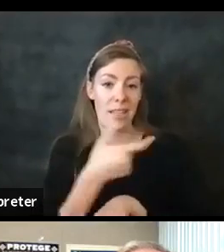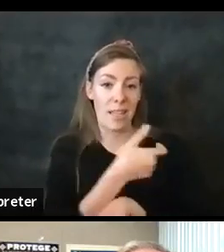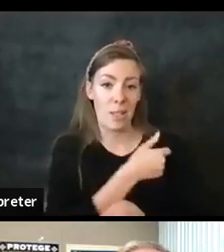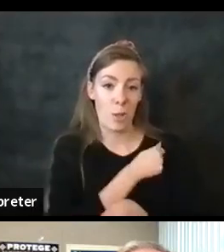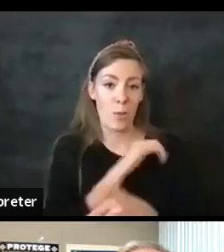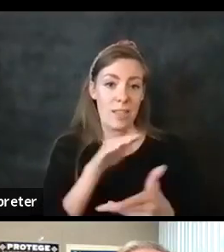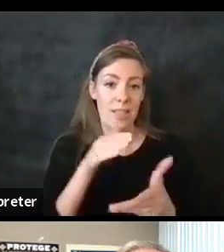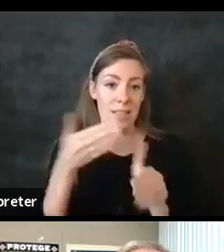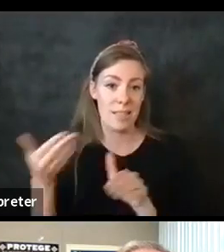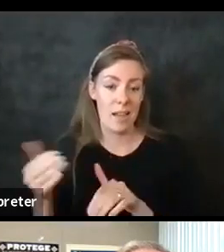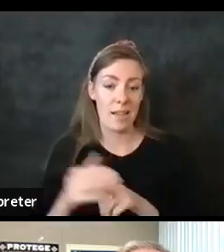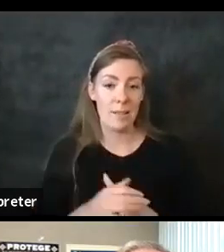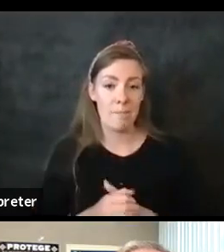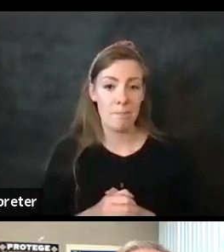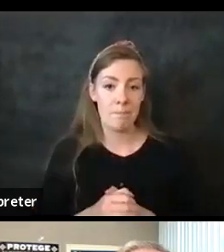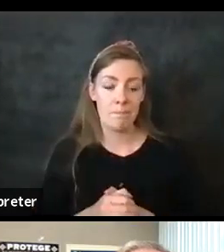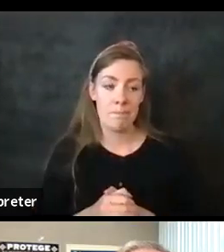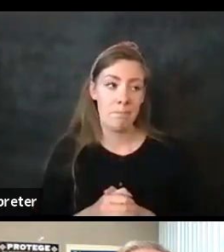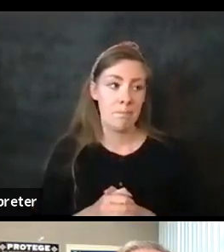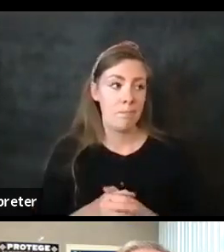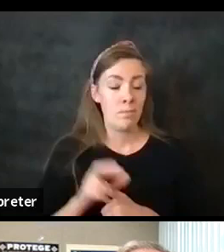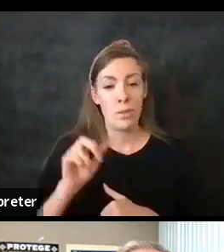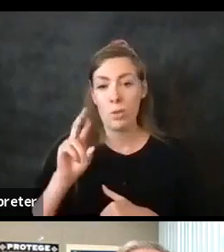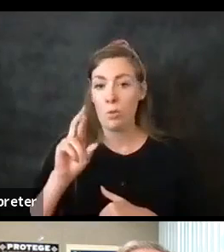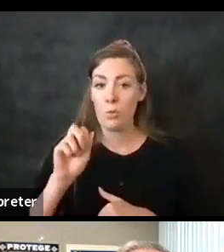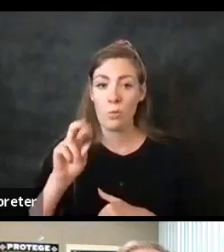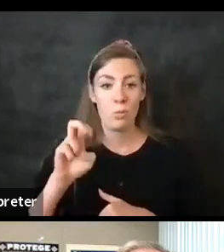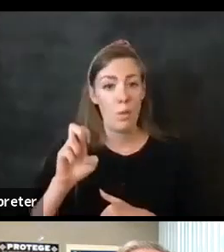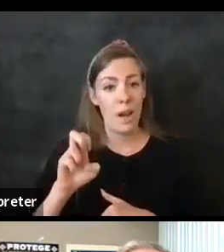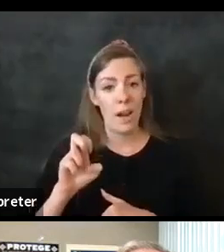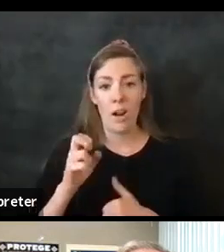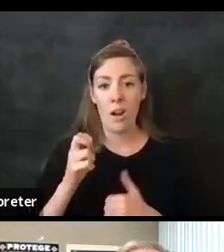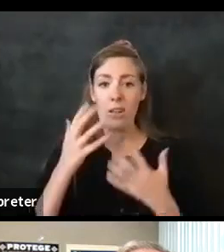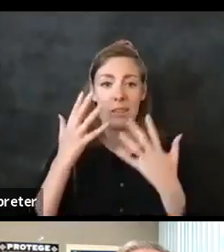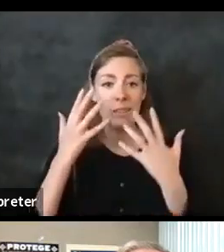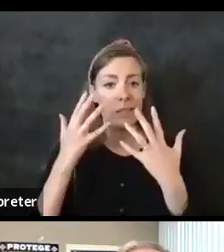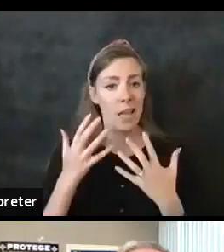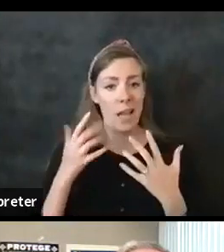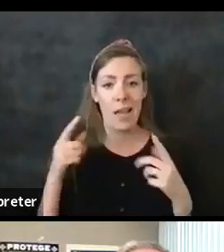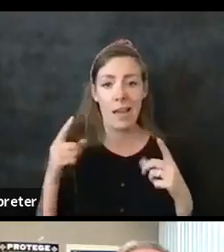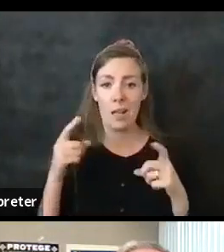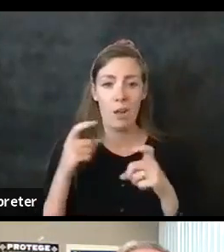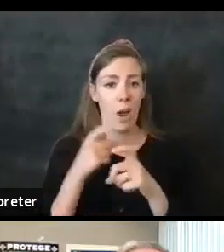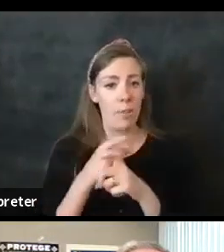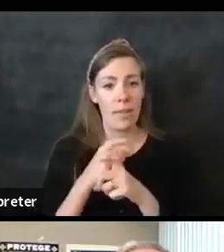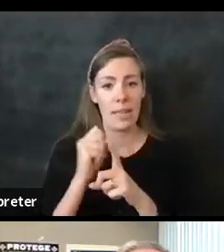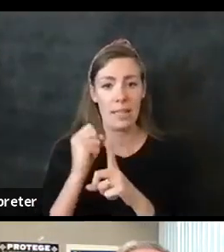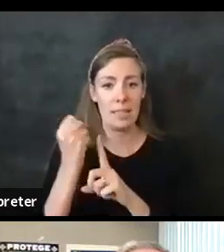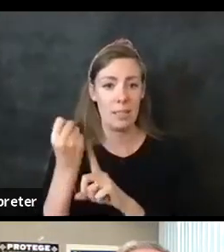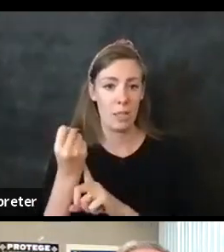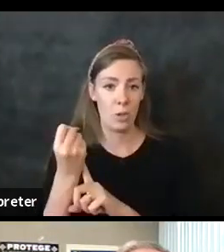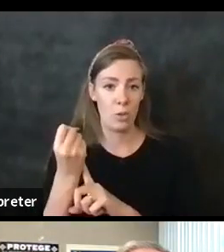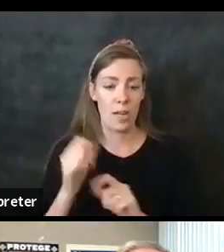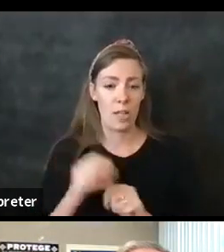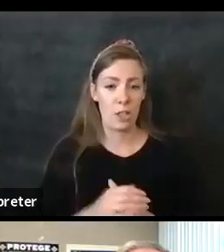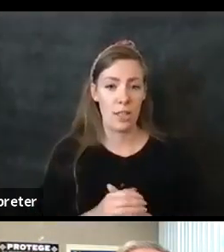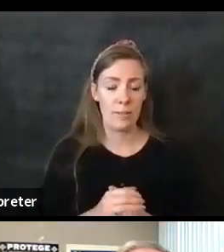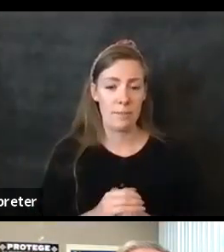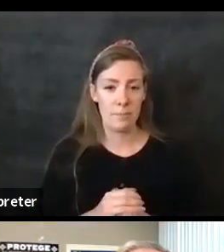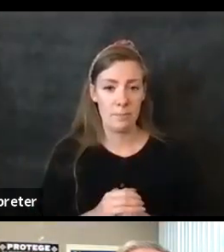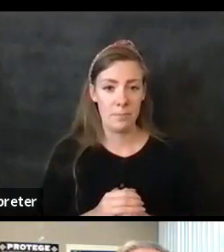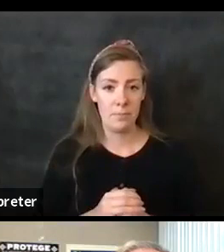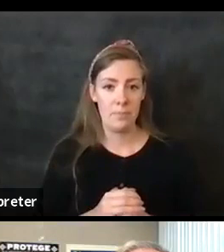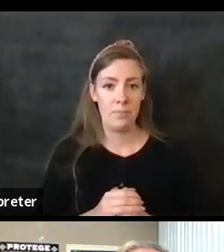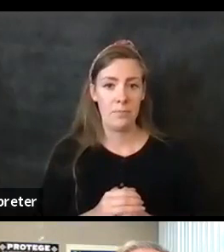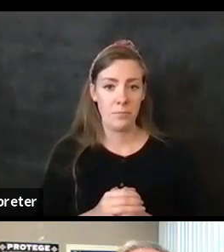they all agree that this was a very rare and tragic and complicated case, but that there was no direct link between the death